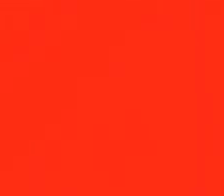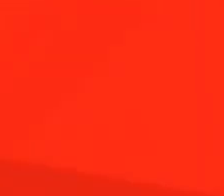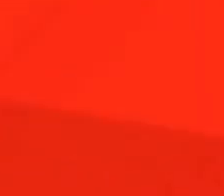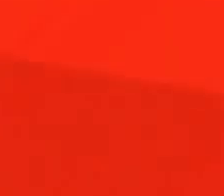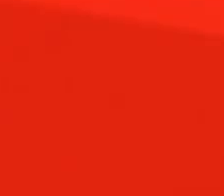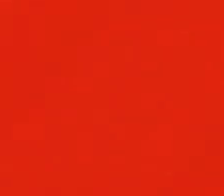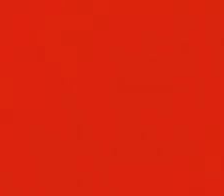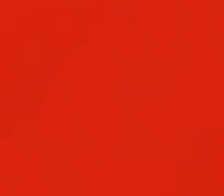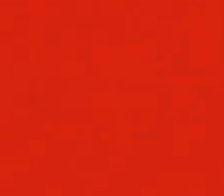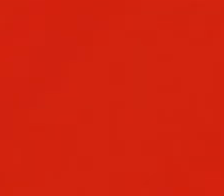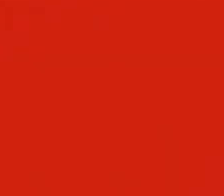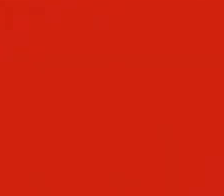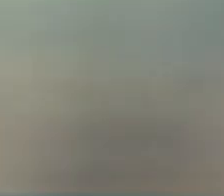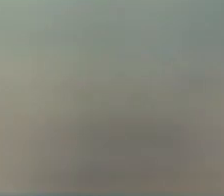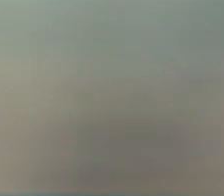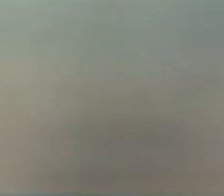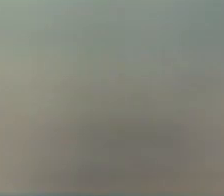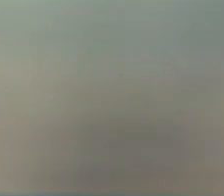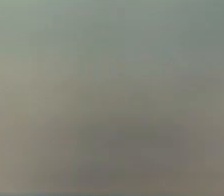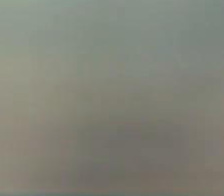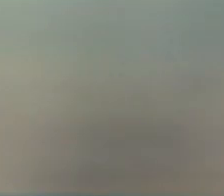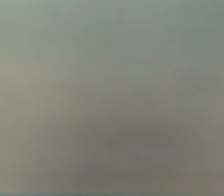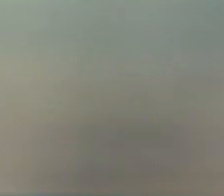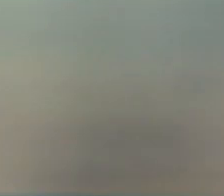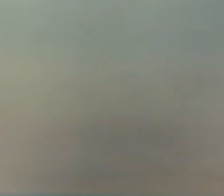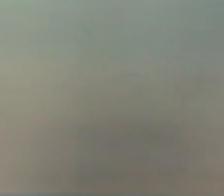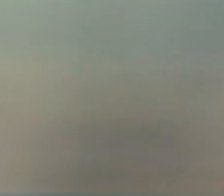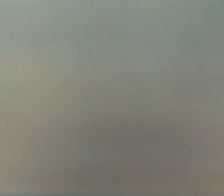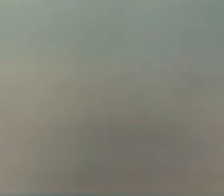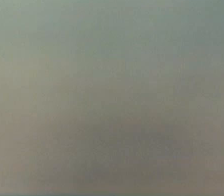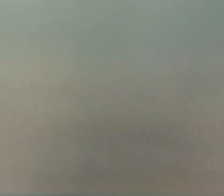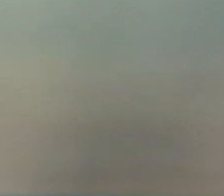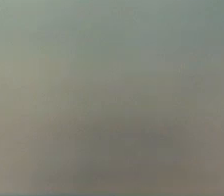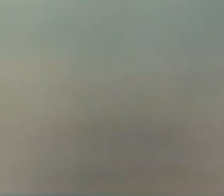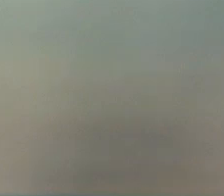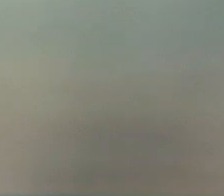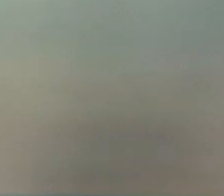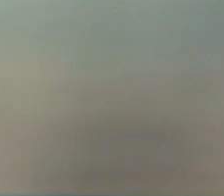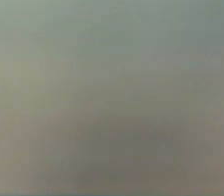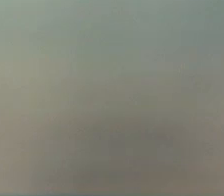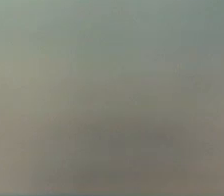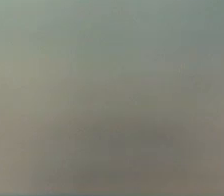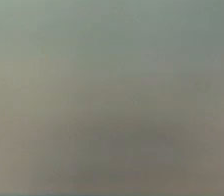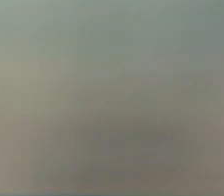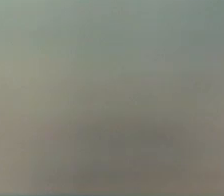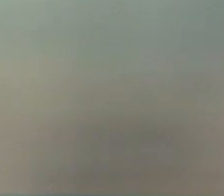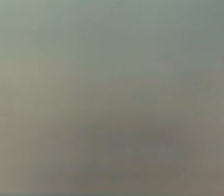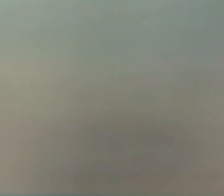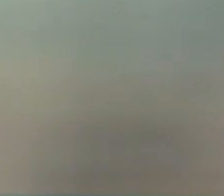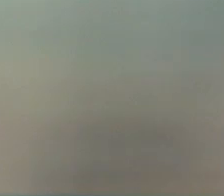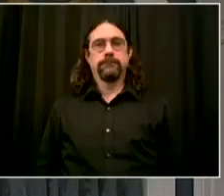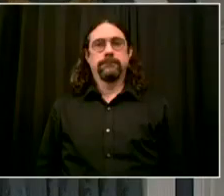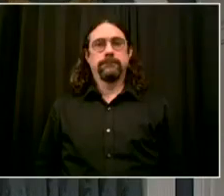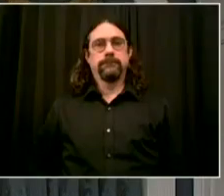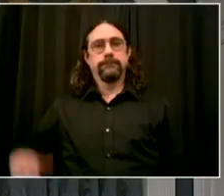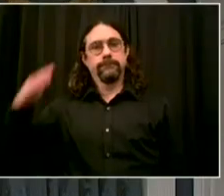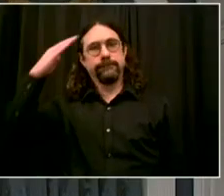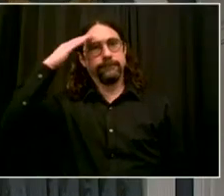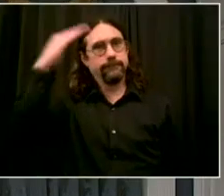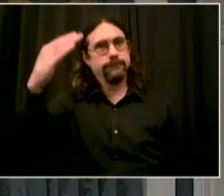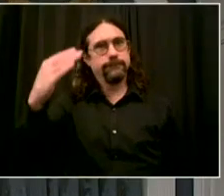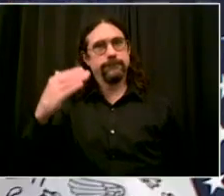This is breaking news. Mayor de Blasio is giving an update on the coronavirus pandemic in New York City. Let's go to it now.